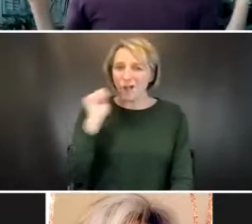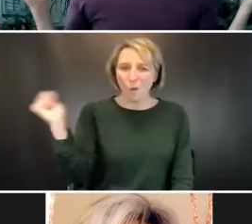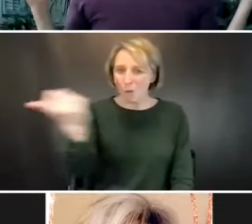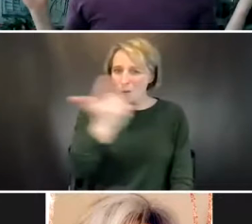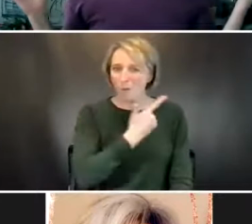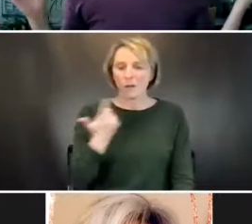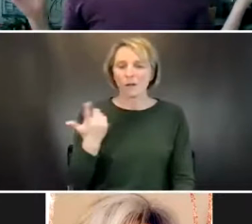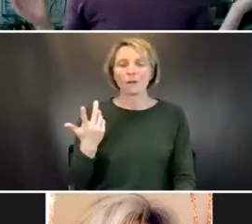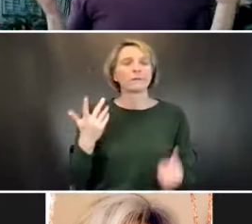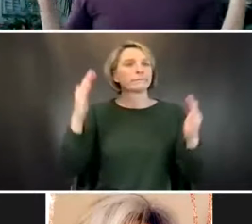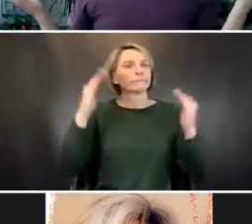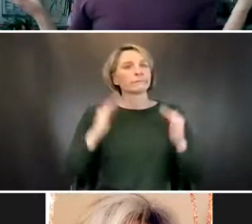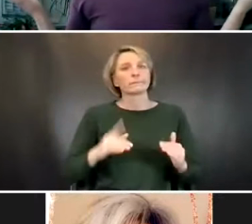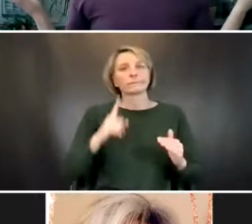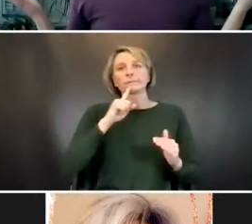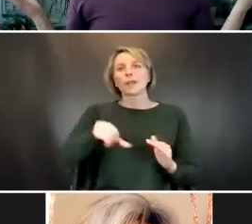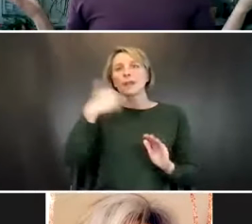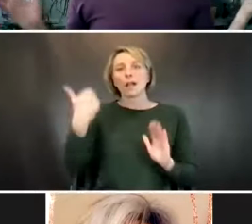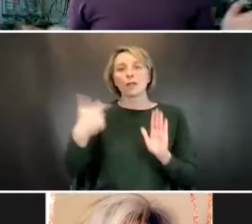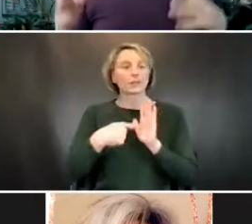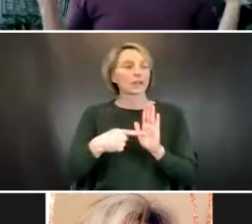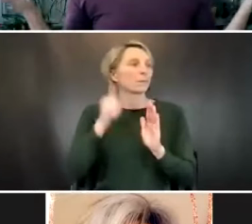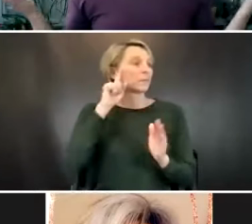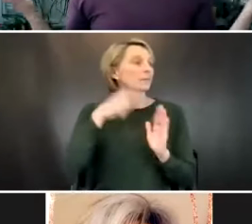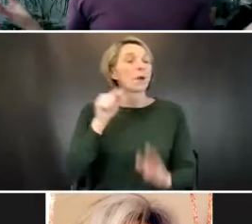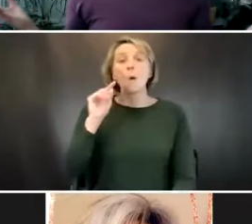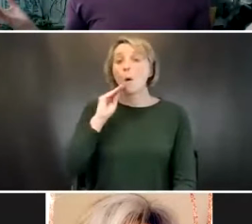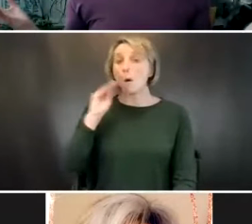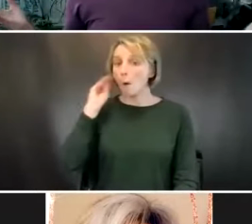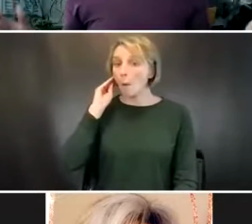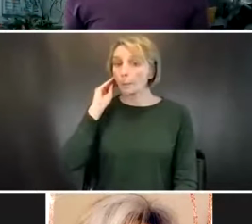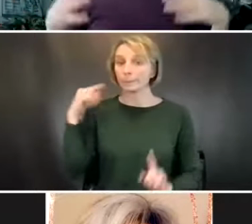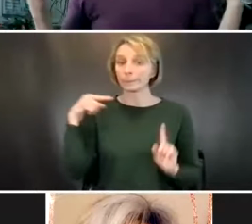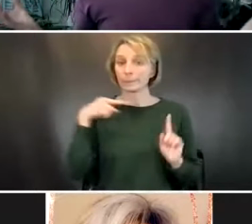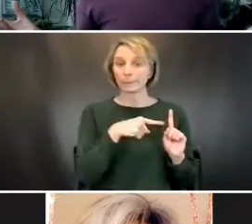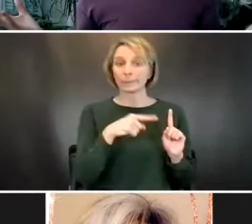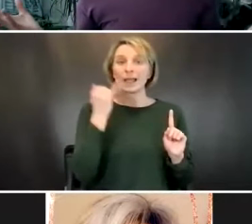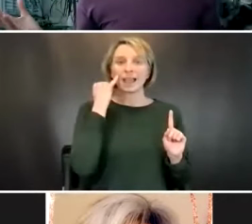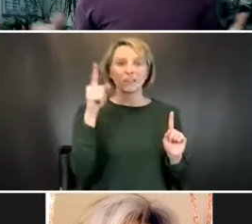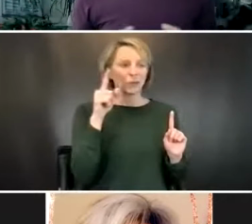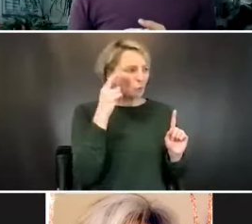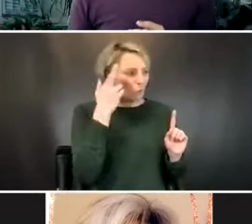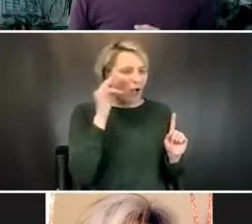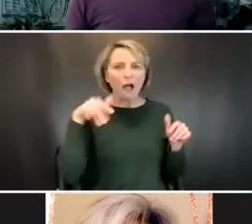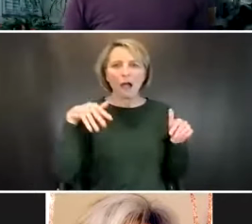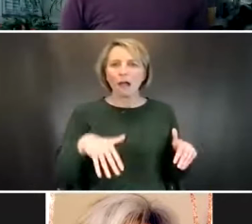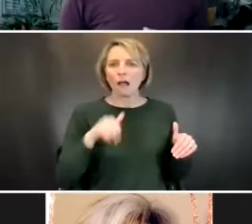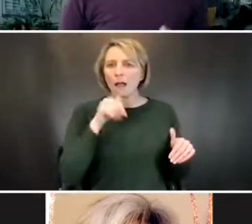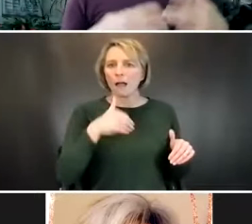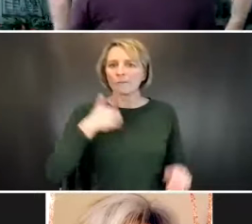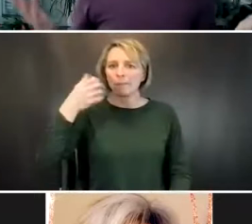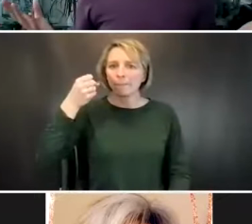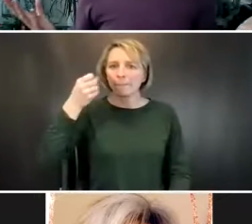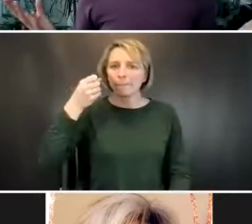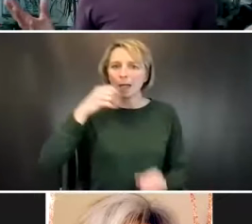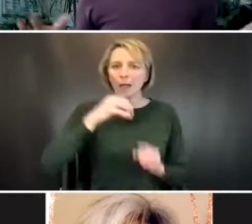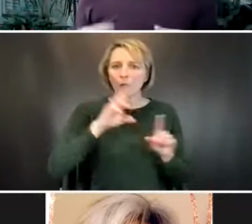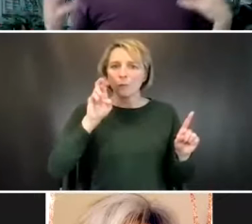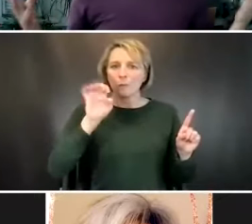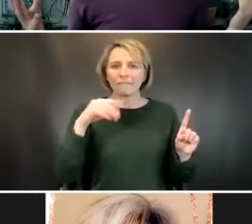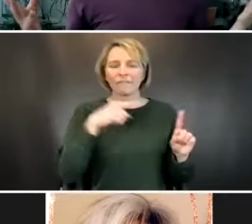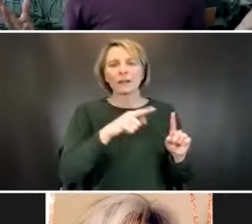there's no milk in the refrigerator, so somebody's got to go to the grocery store. A little bit of stress. We know that it'll be a crazier